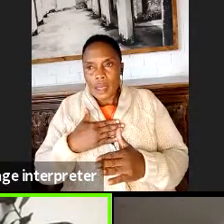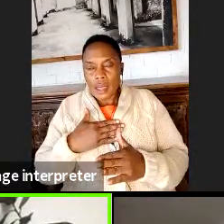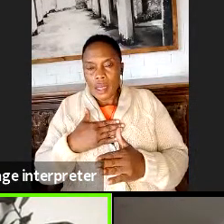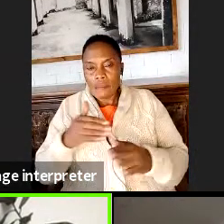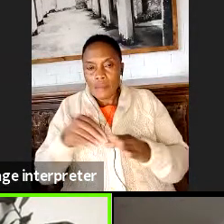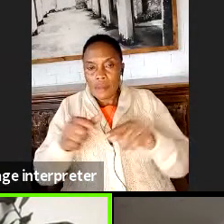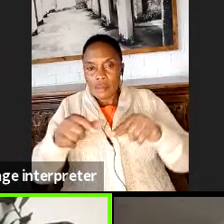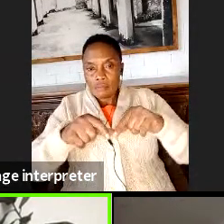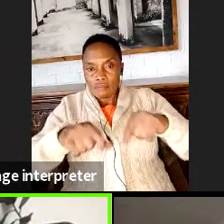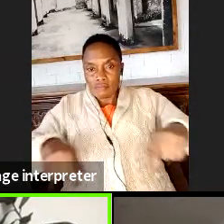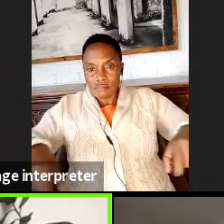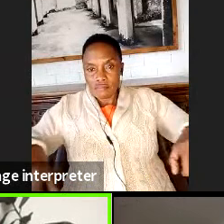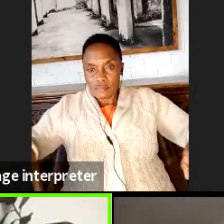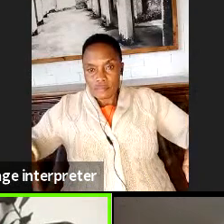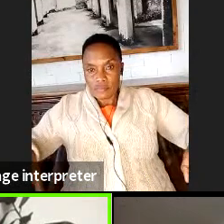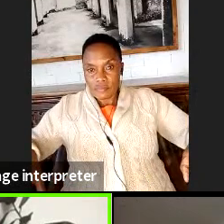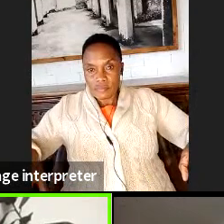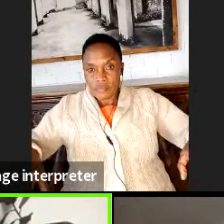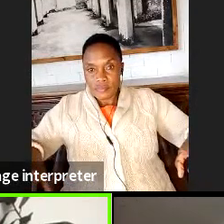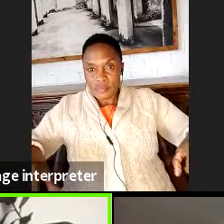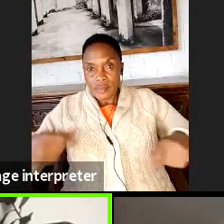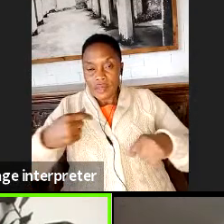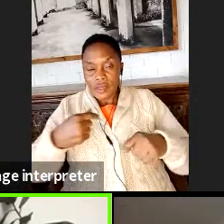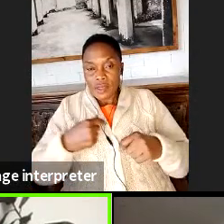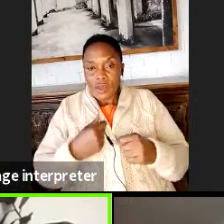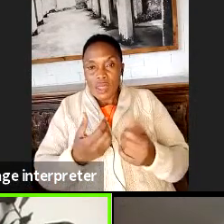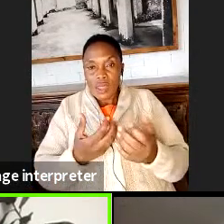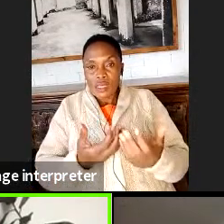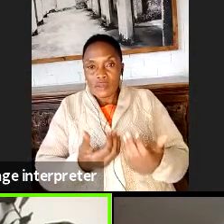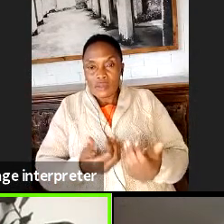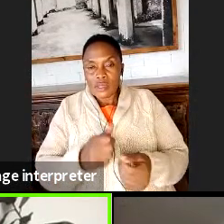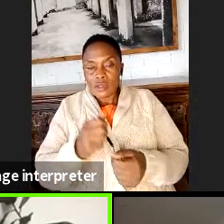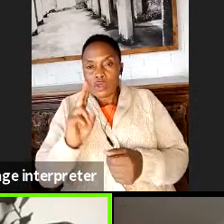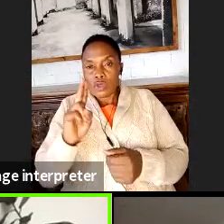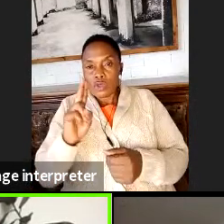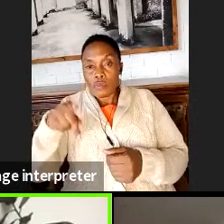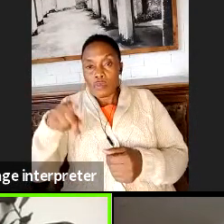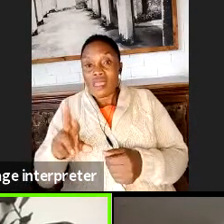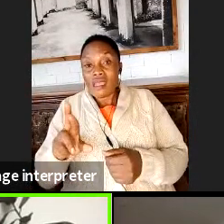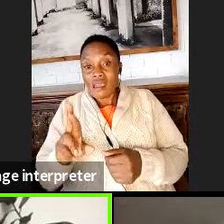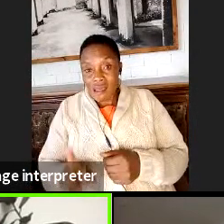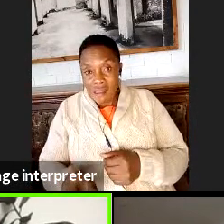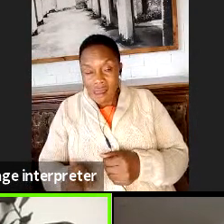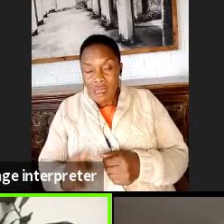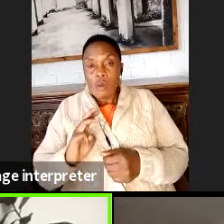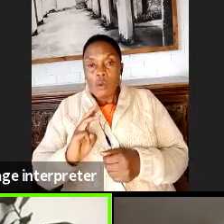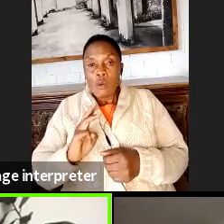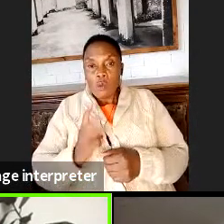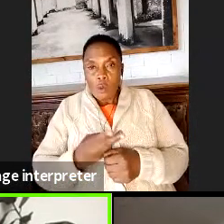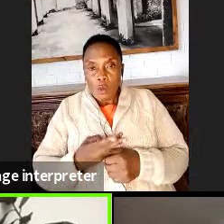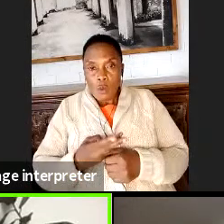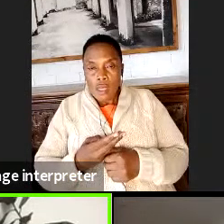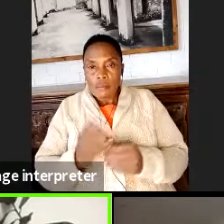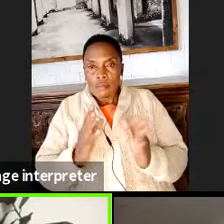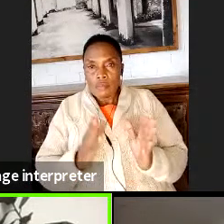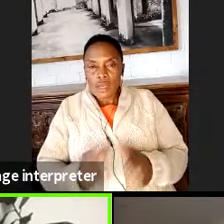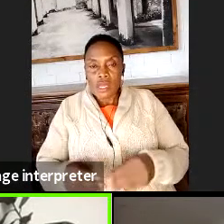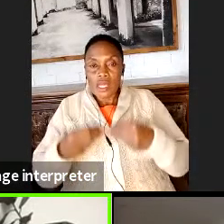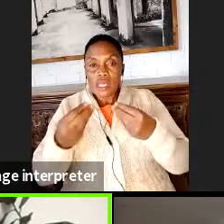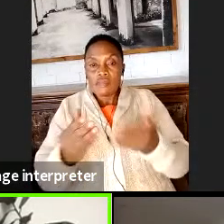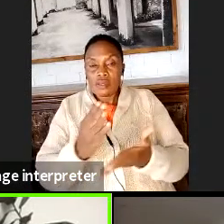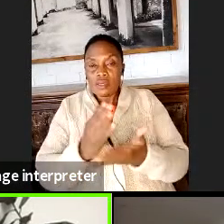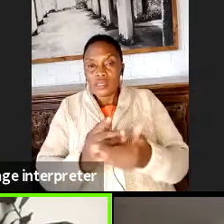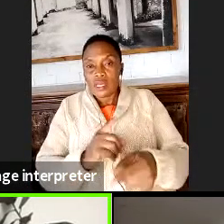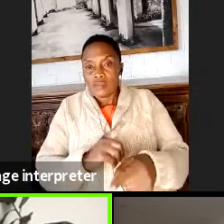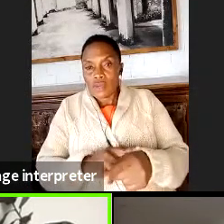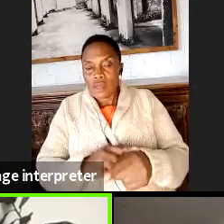And then as they're all experts on the UPR, we are going to then give you all some tangible advice on